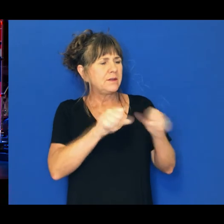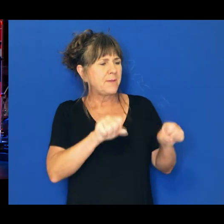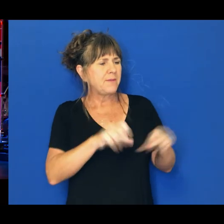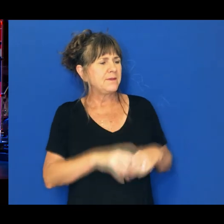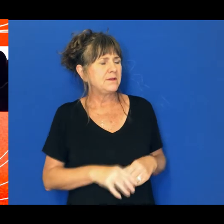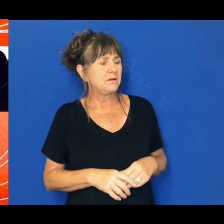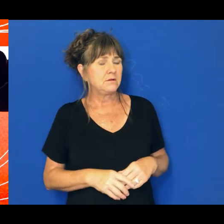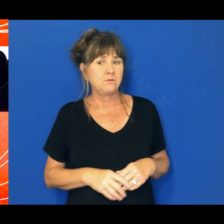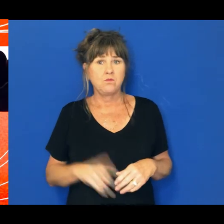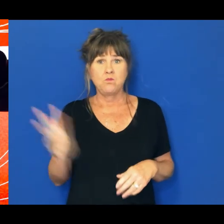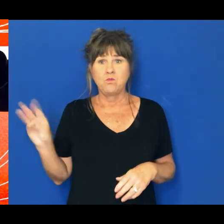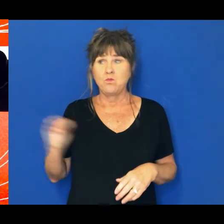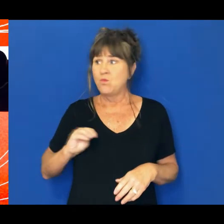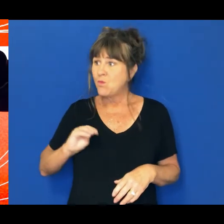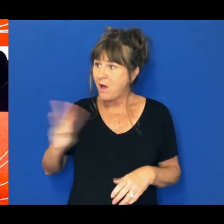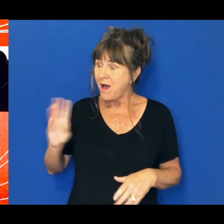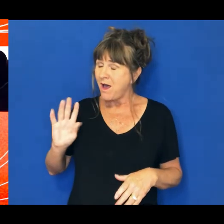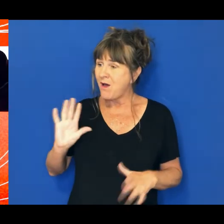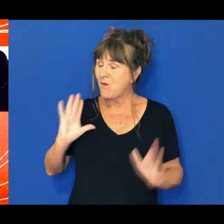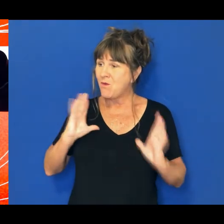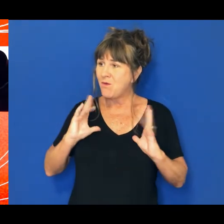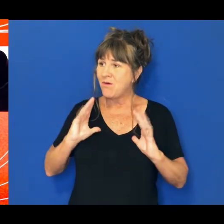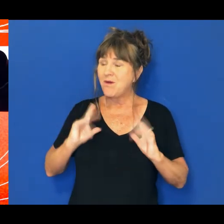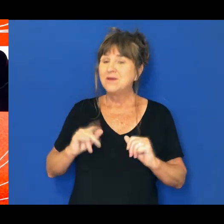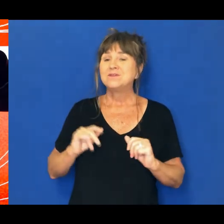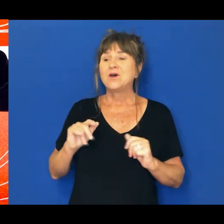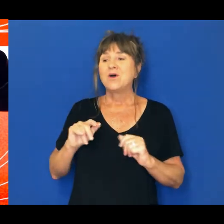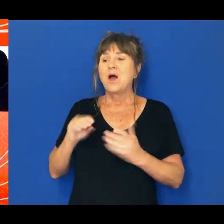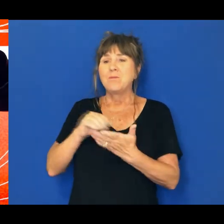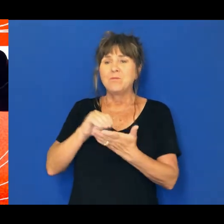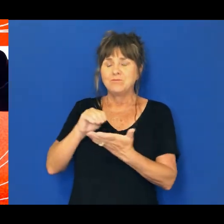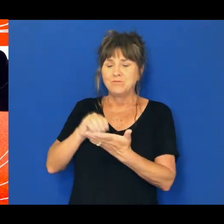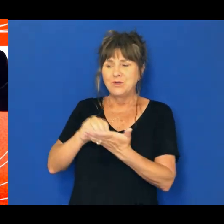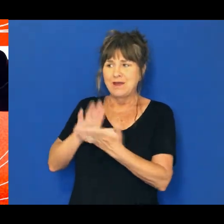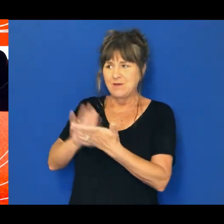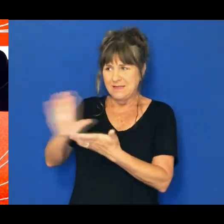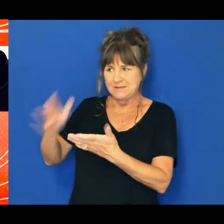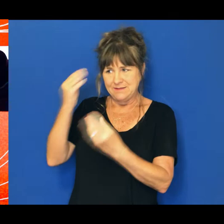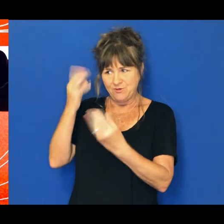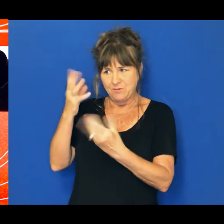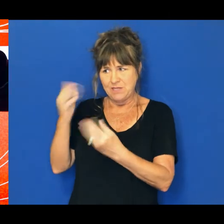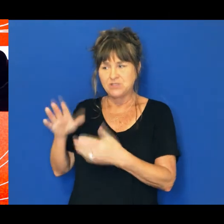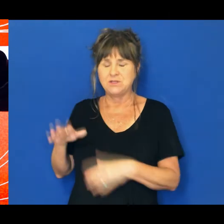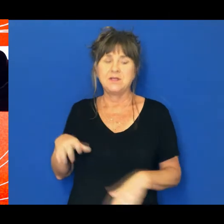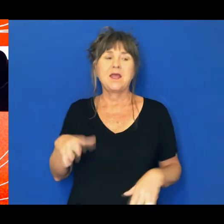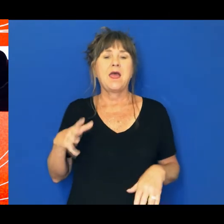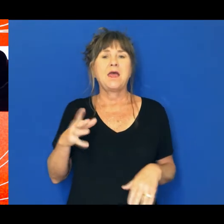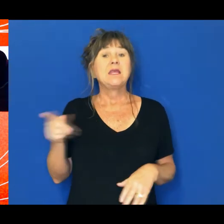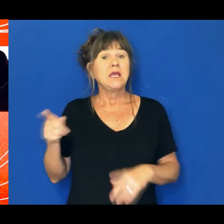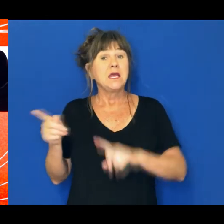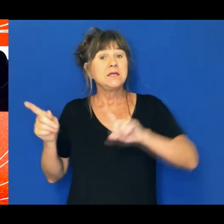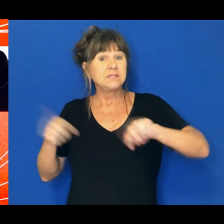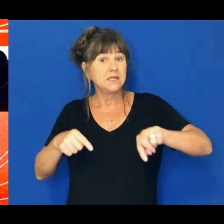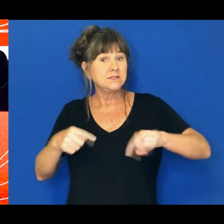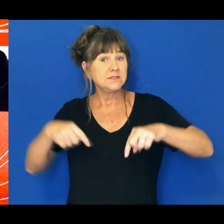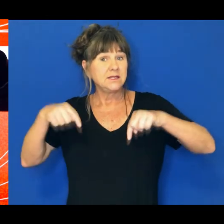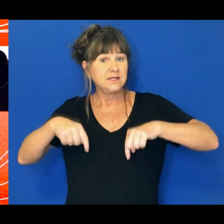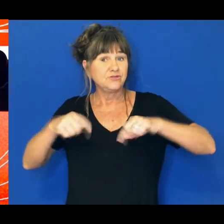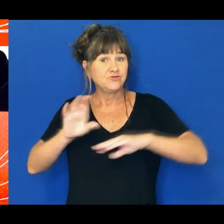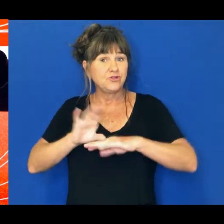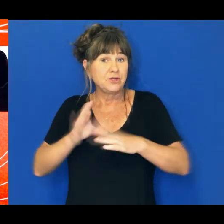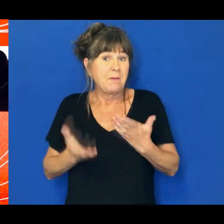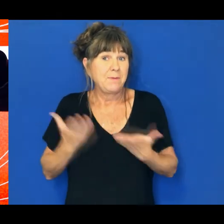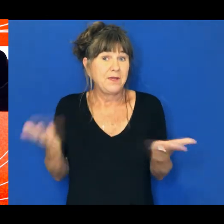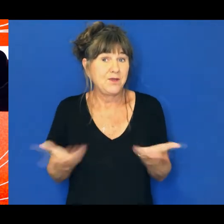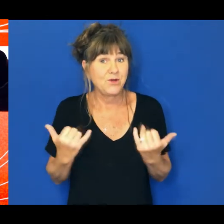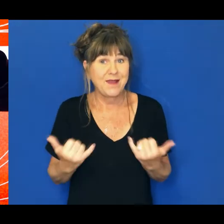And I was like, "Wow, I can't believe that's incredible." And so I got the information of the guy, and his wife was with him, and he goes to our church. He may be in the room right now. I